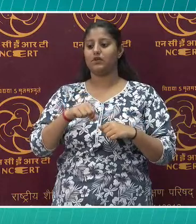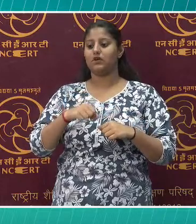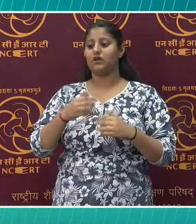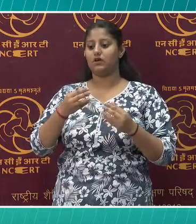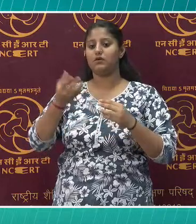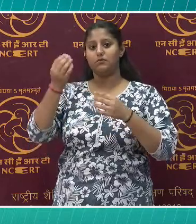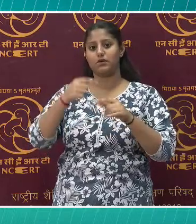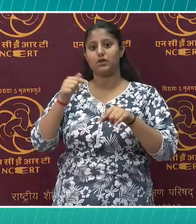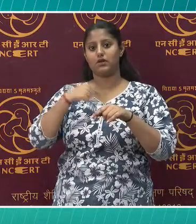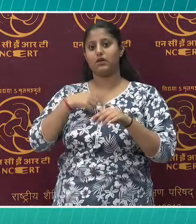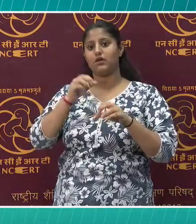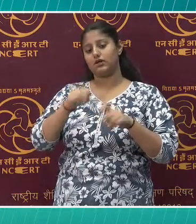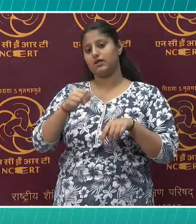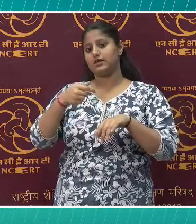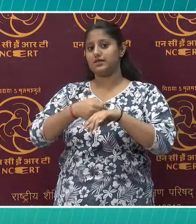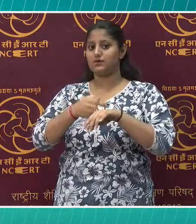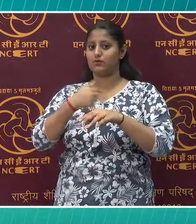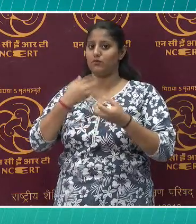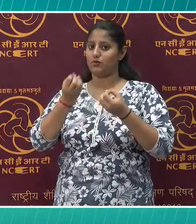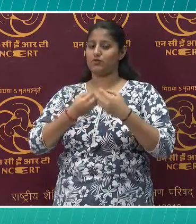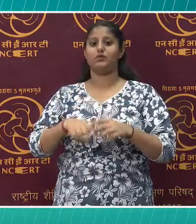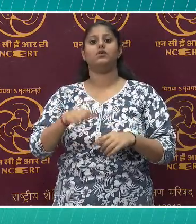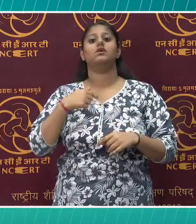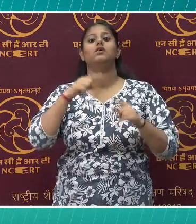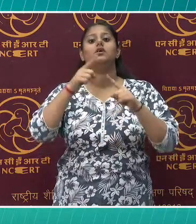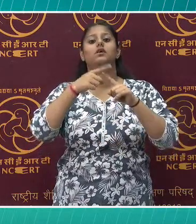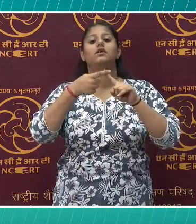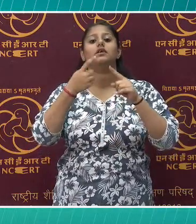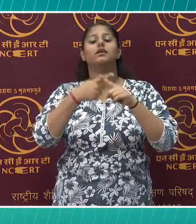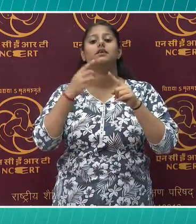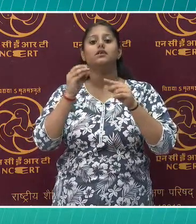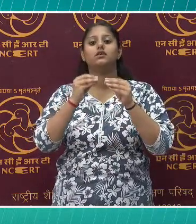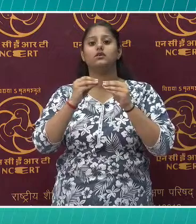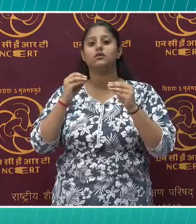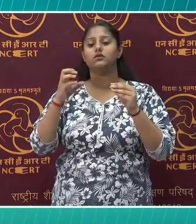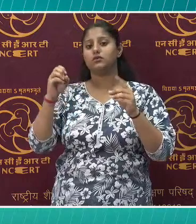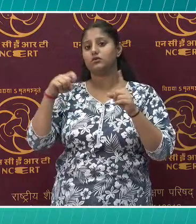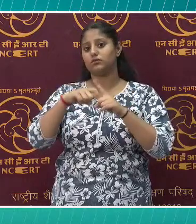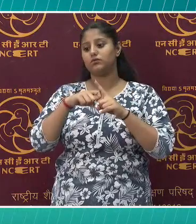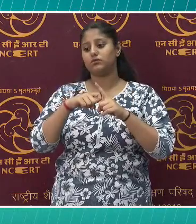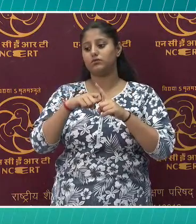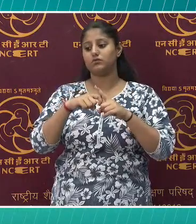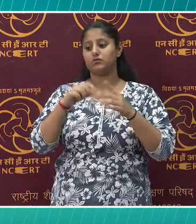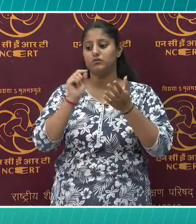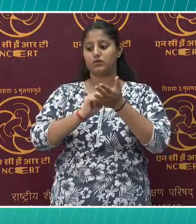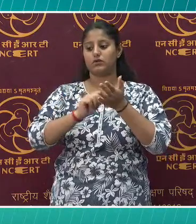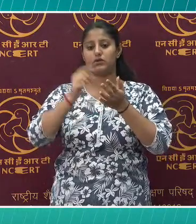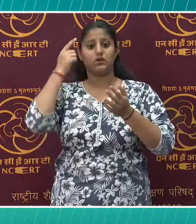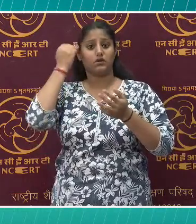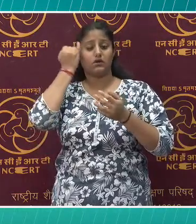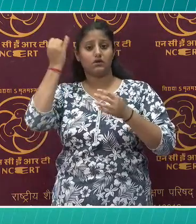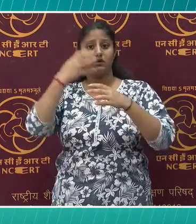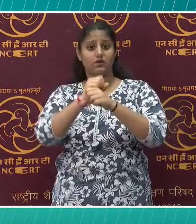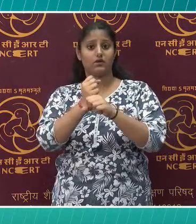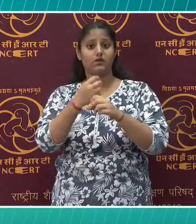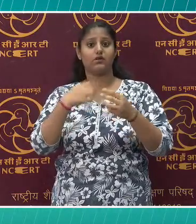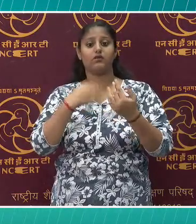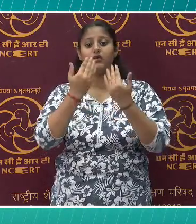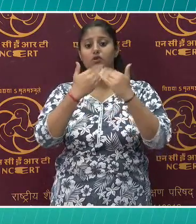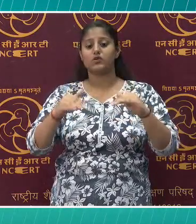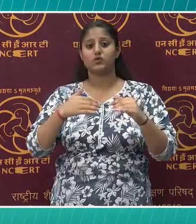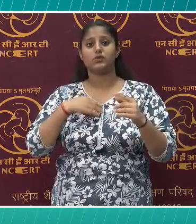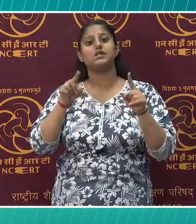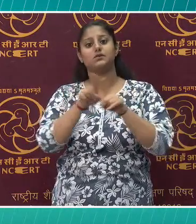get an opportunity to interact. And this textbook is just a catalyst to unleash the creativity. So students go through the